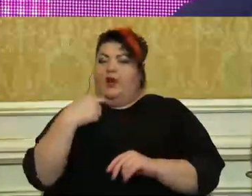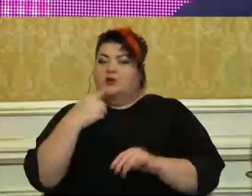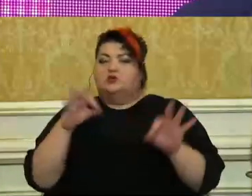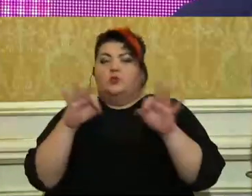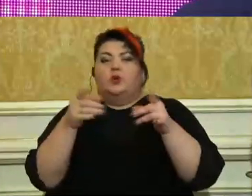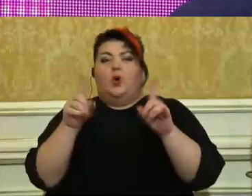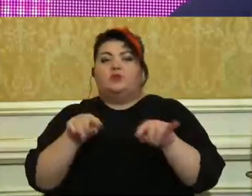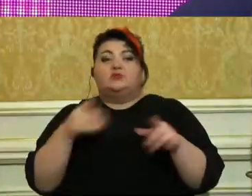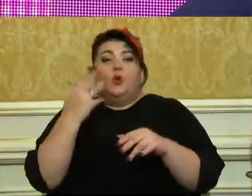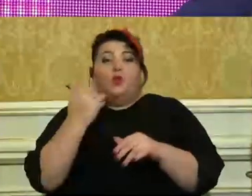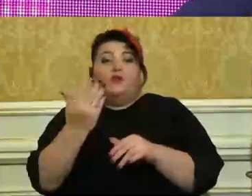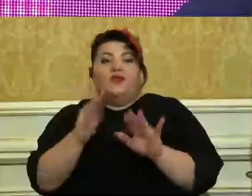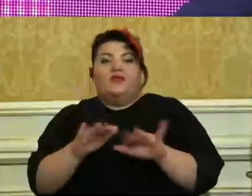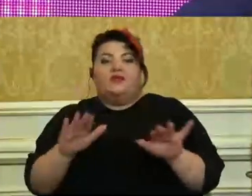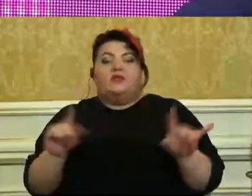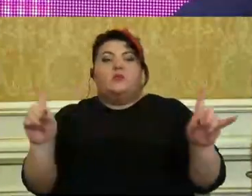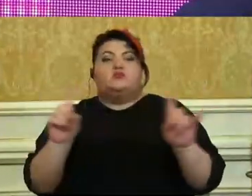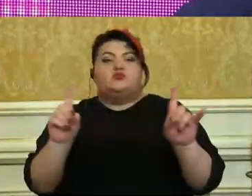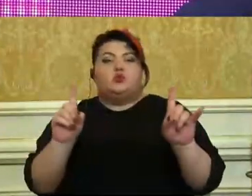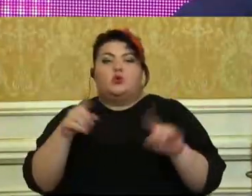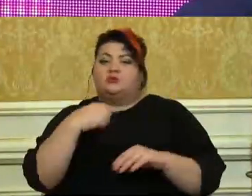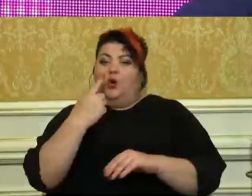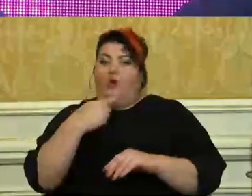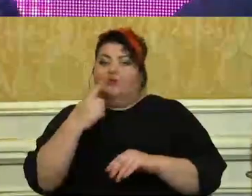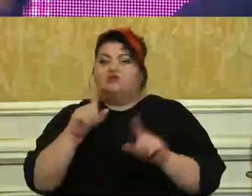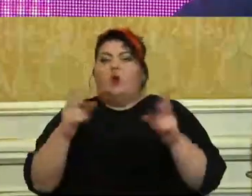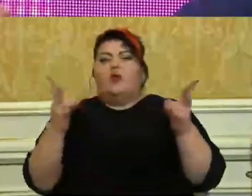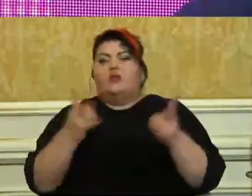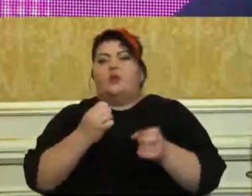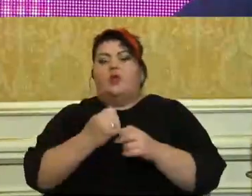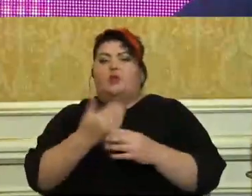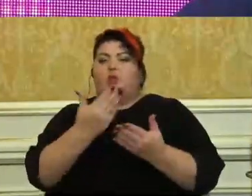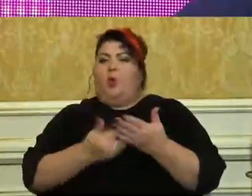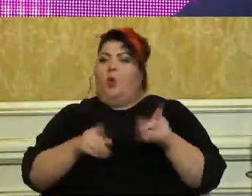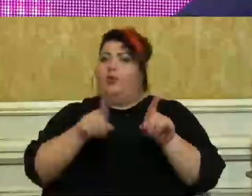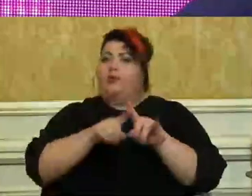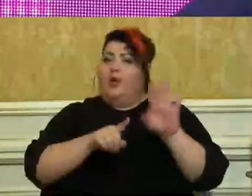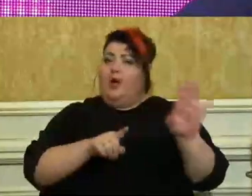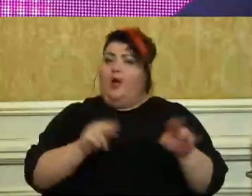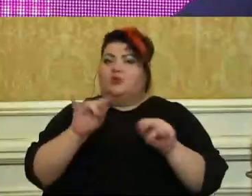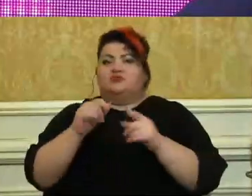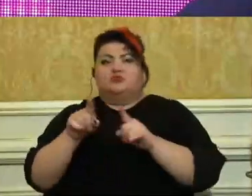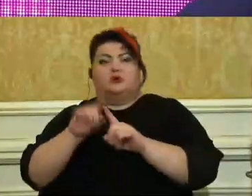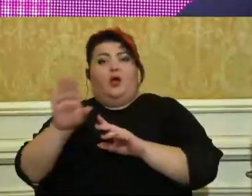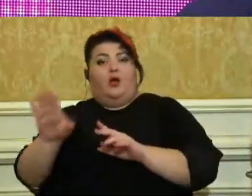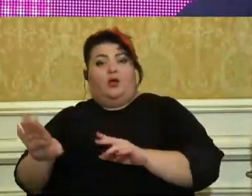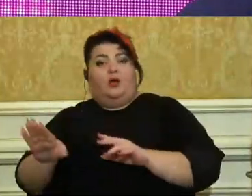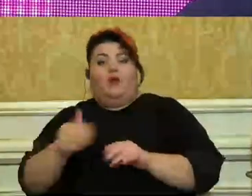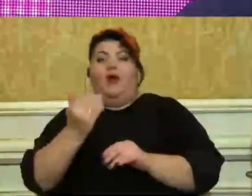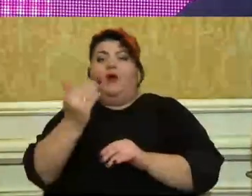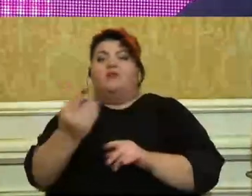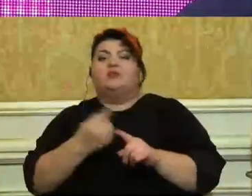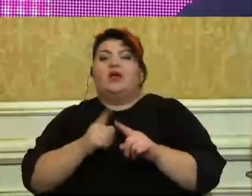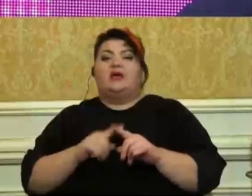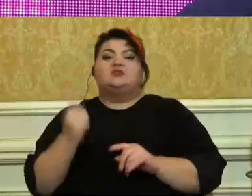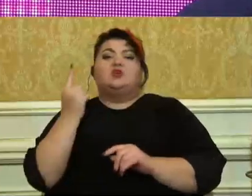Psychologists, they say that when you're talking to your kids, that it should be done like this, or it should be done like this way,